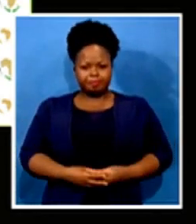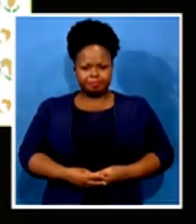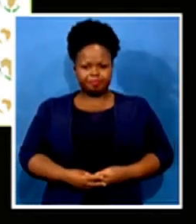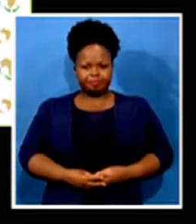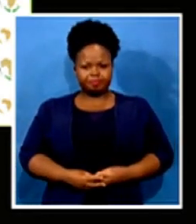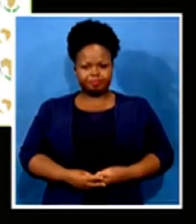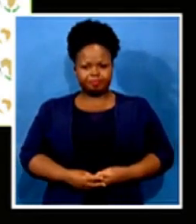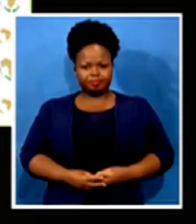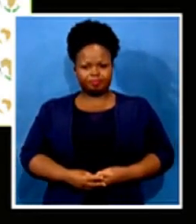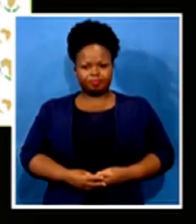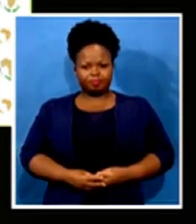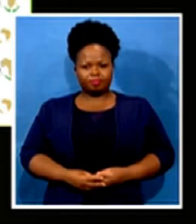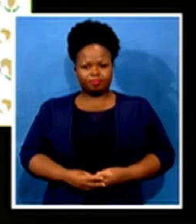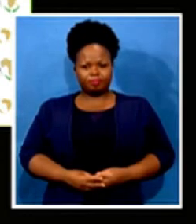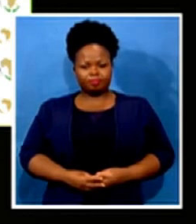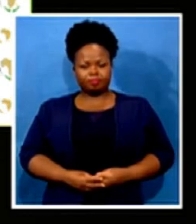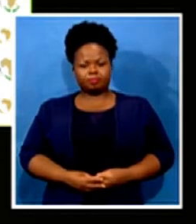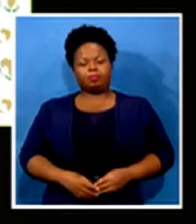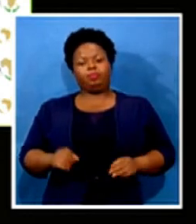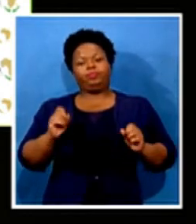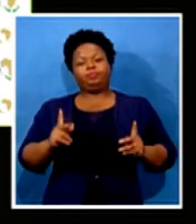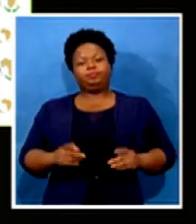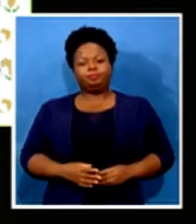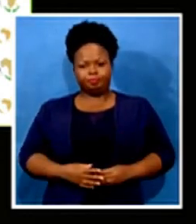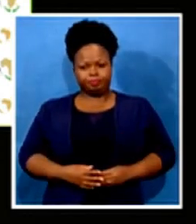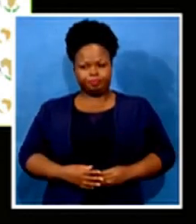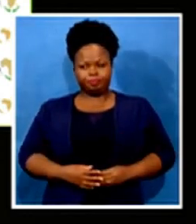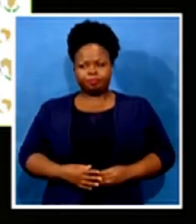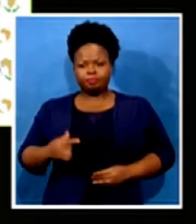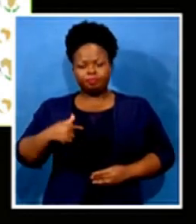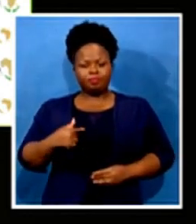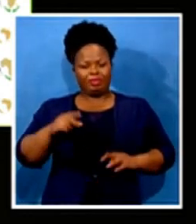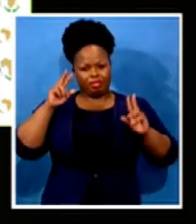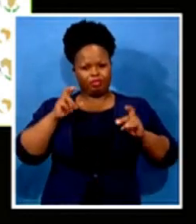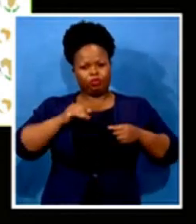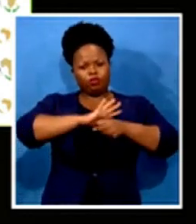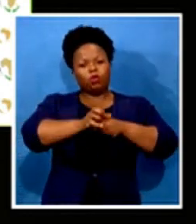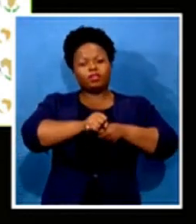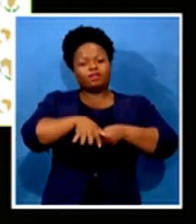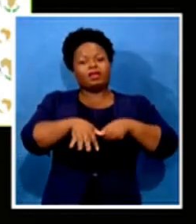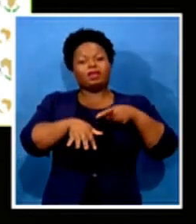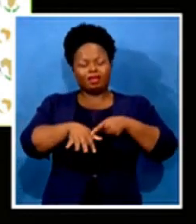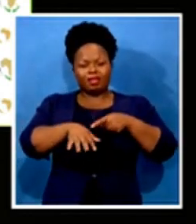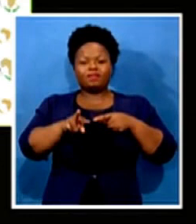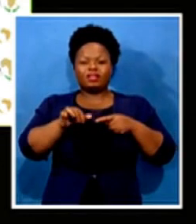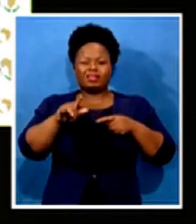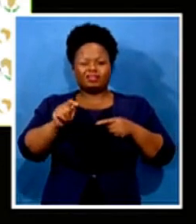me address the variant issue very broadly, then I can go to some of the specifics. I